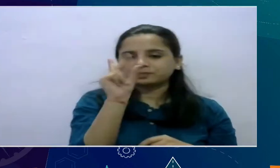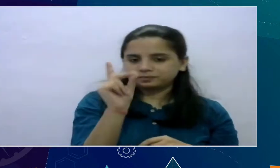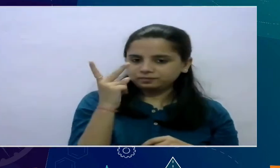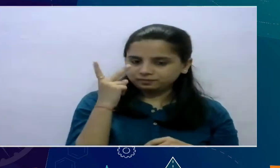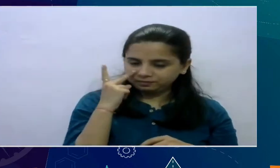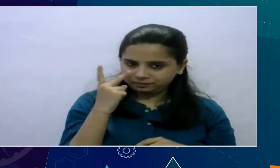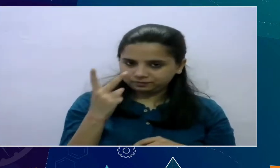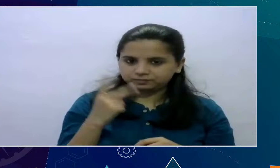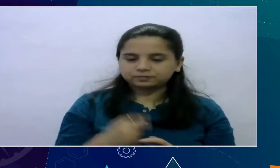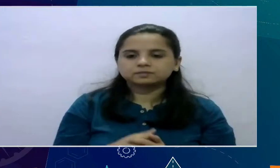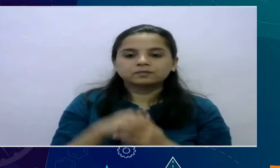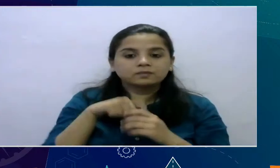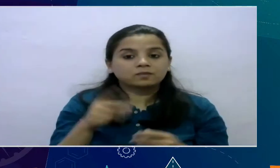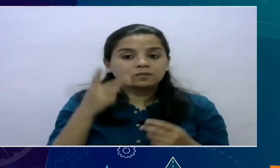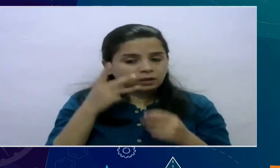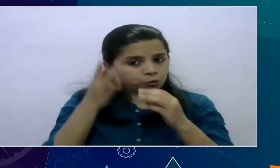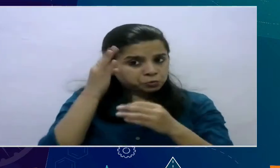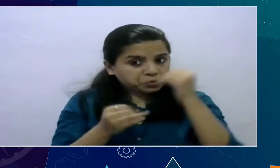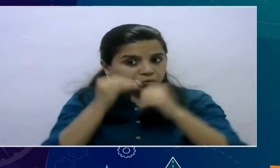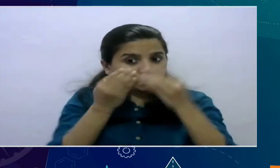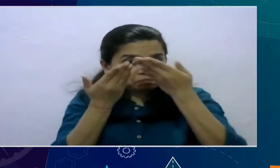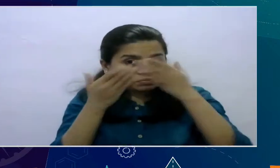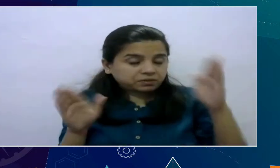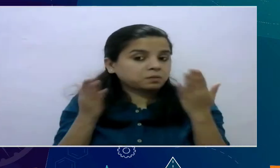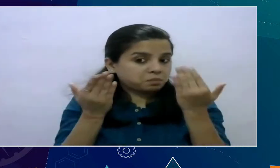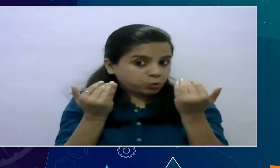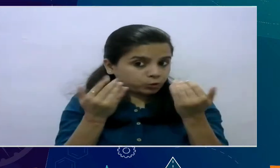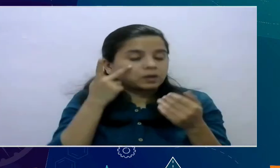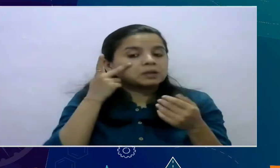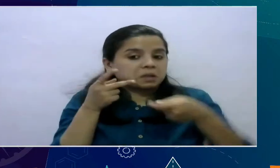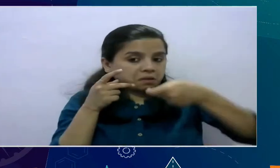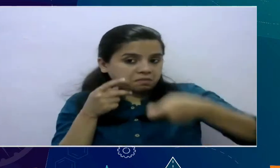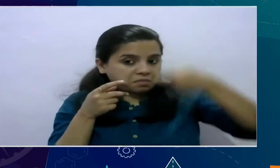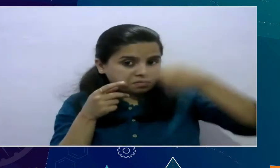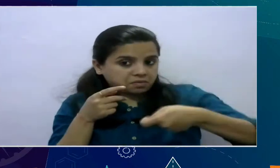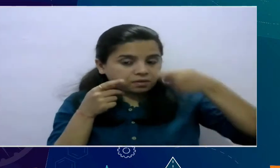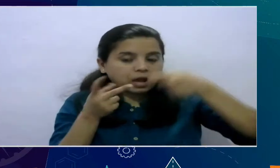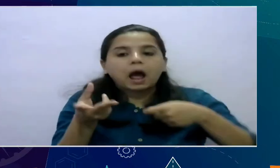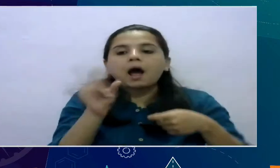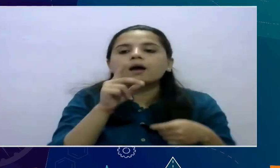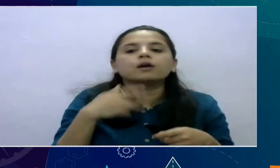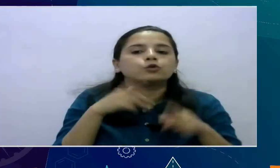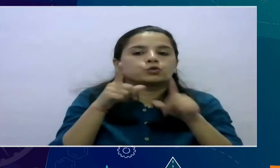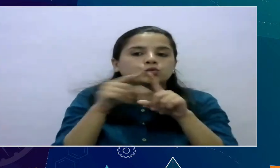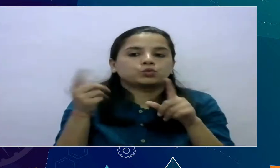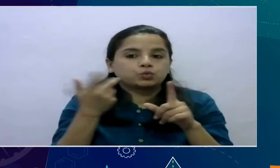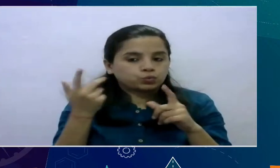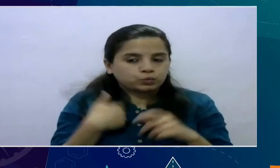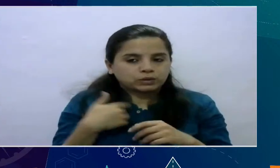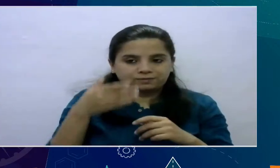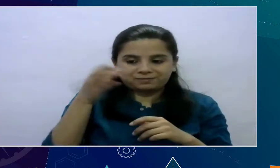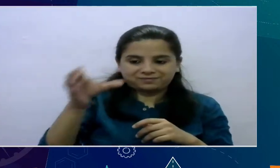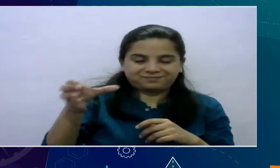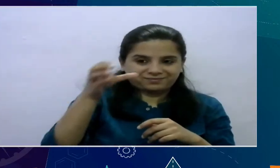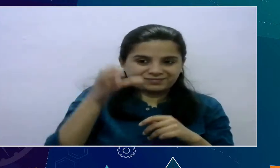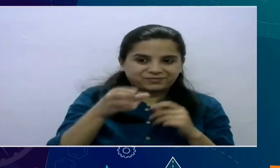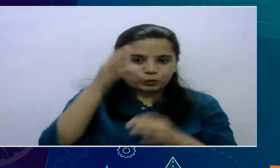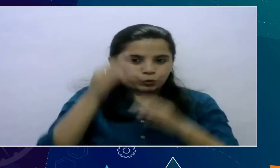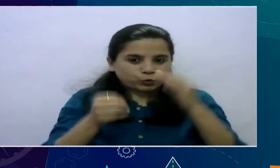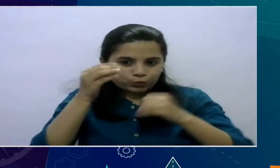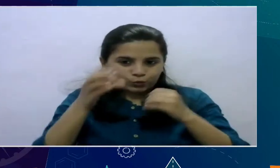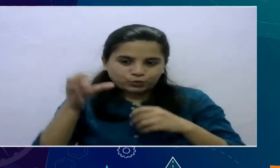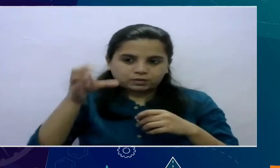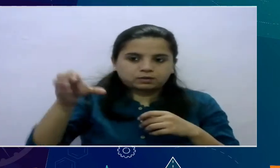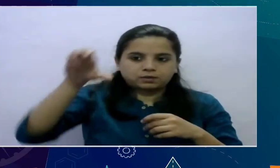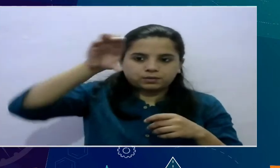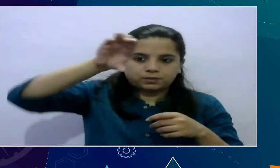one. Can I separate milk from water? Again, what do? I'm taking this and